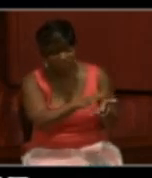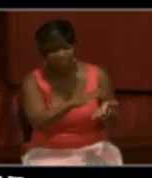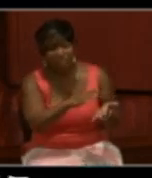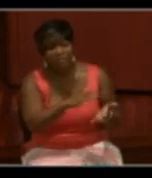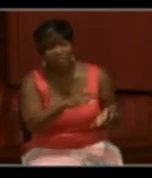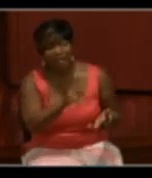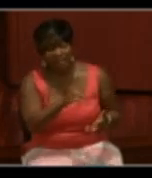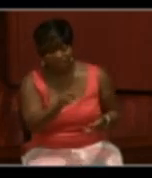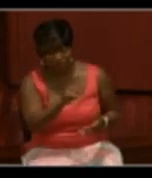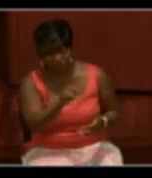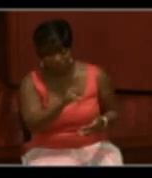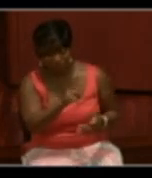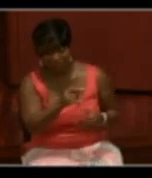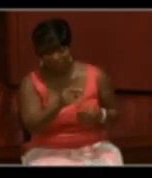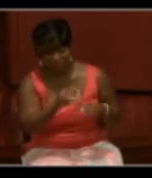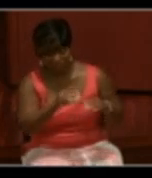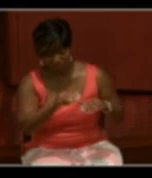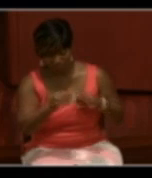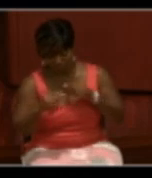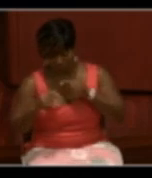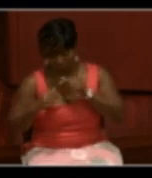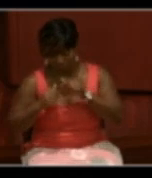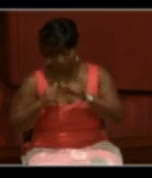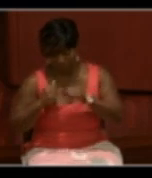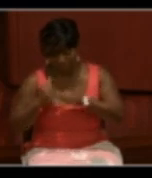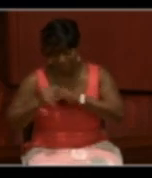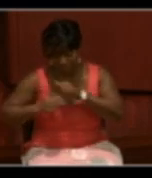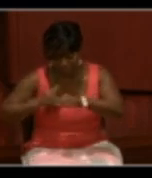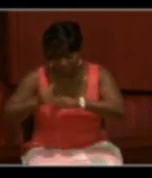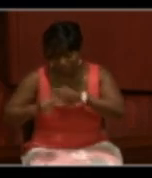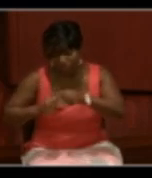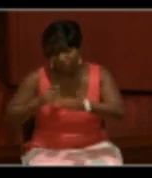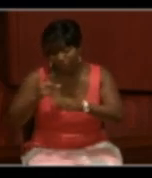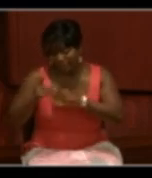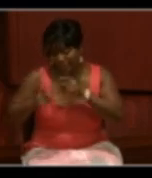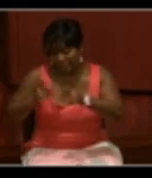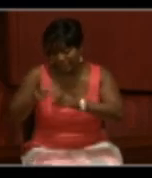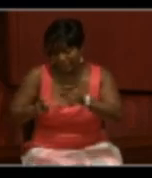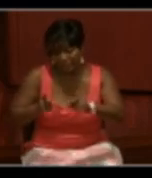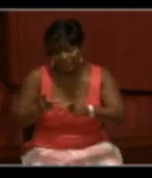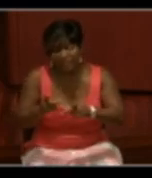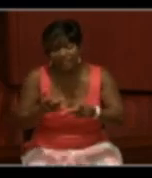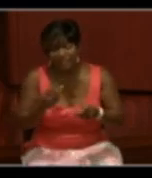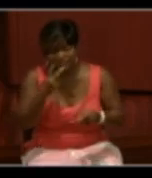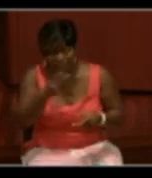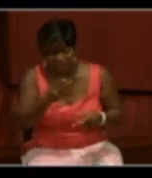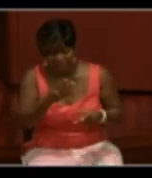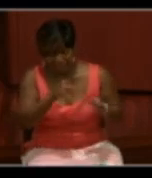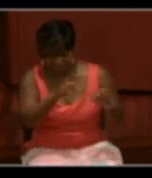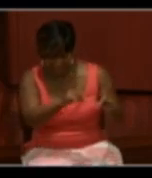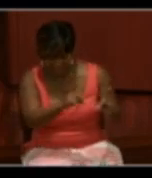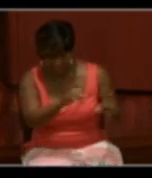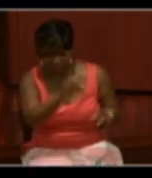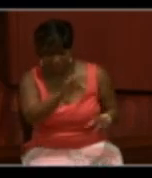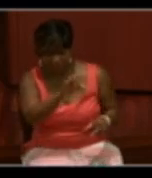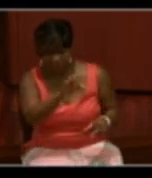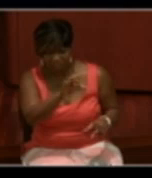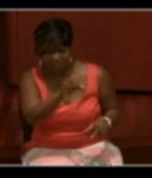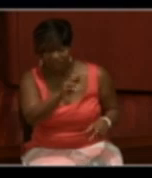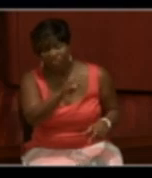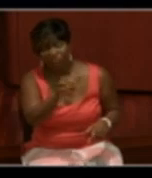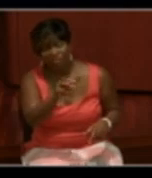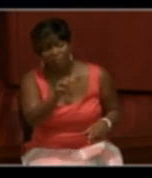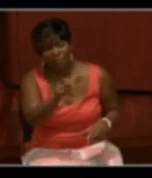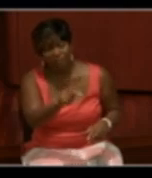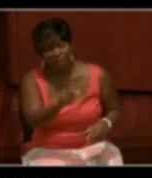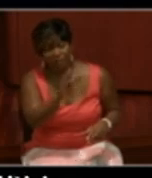descendant of OSB Wall, you could then, after seeing this information on his Freedmen's Bank account, where it shows that he was